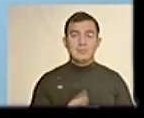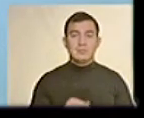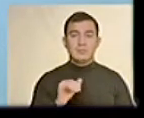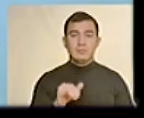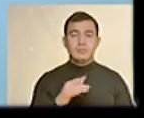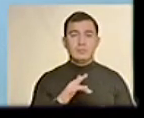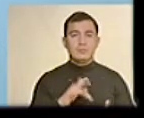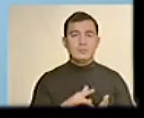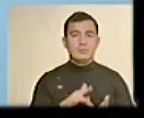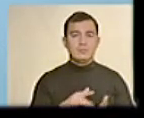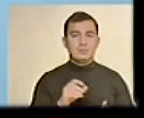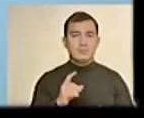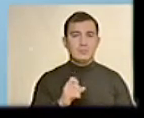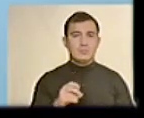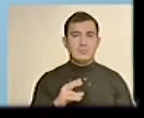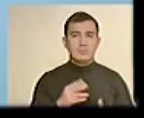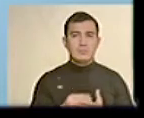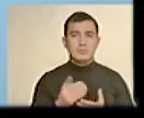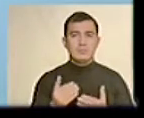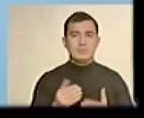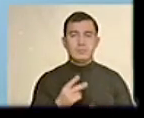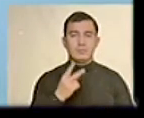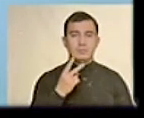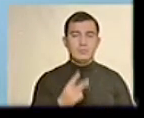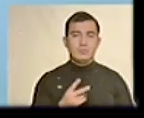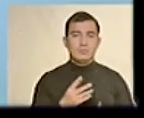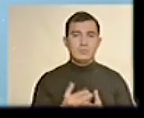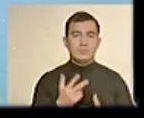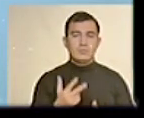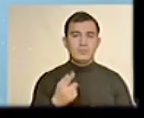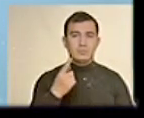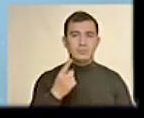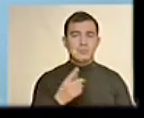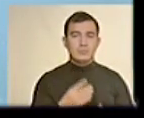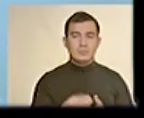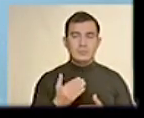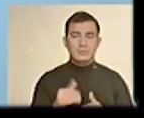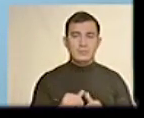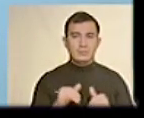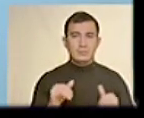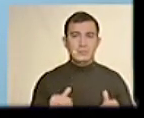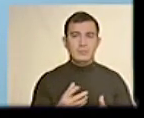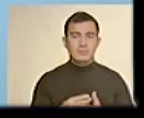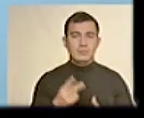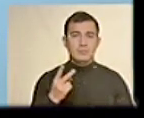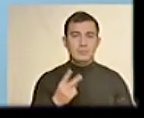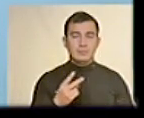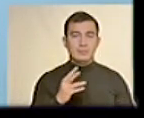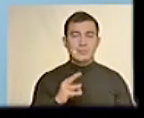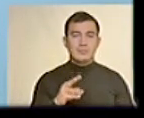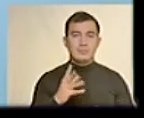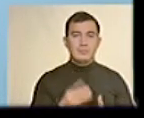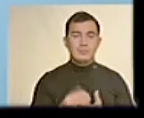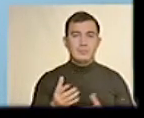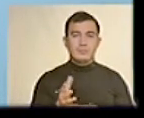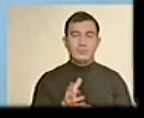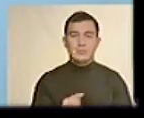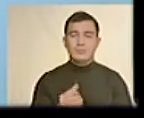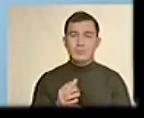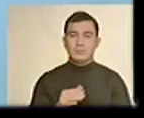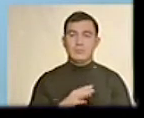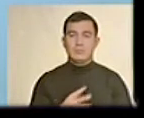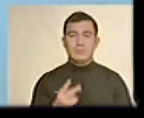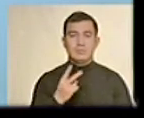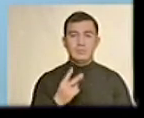o'rtadagi hadimizga e'tibor beramiz. 2 ni 1 taqsim 3 ga ko'paytirganda 2 mahraj bilan qisqarmaganligi uchun 2 ni